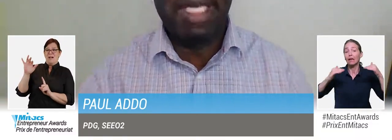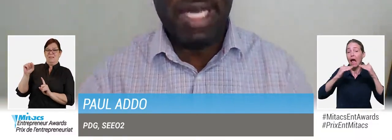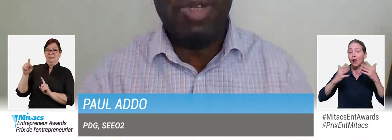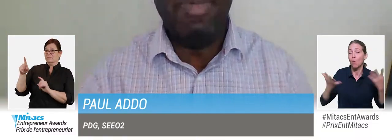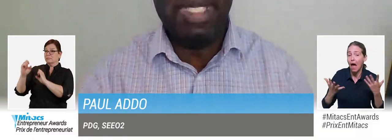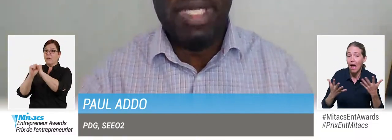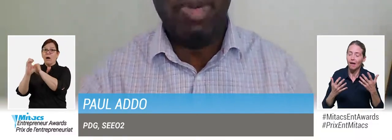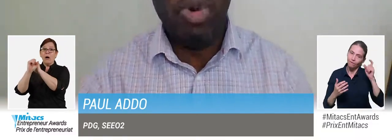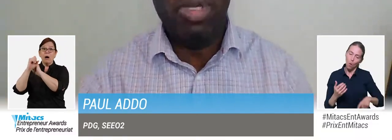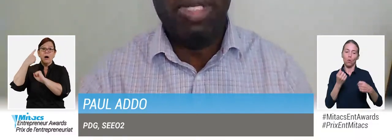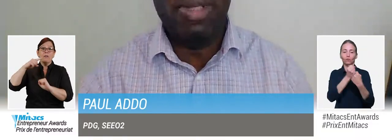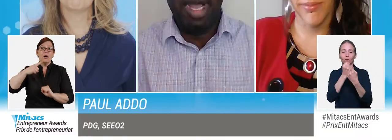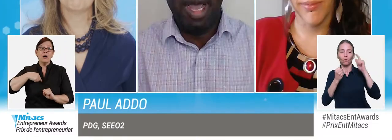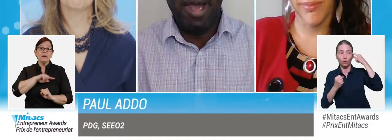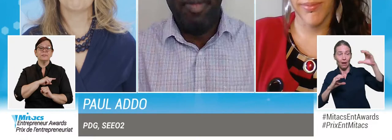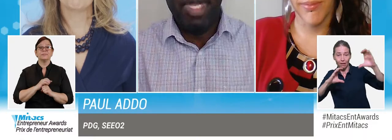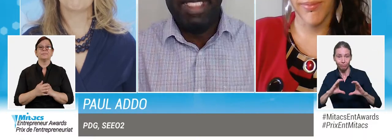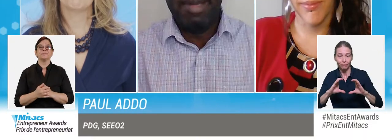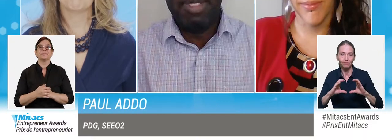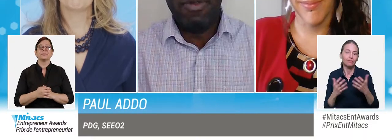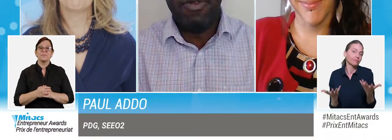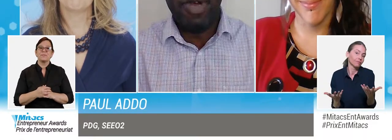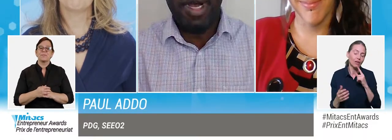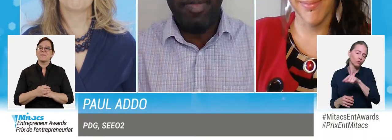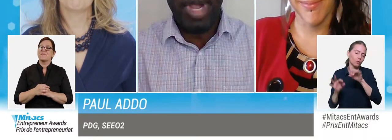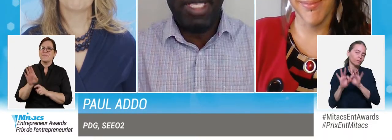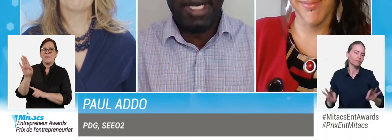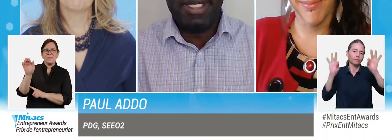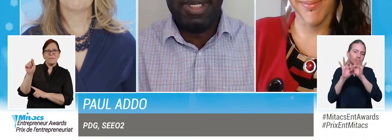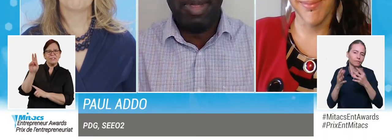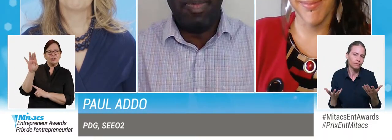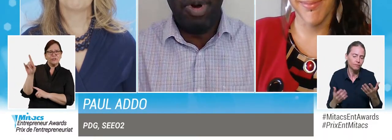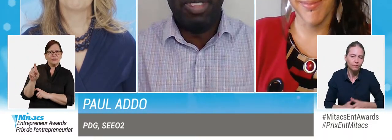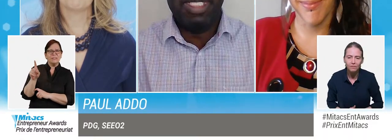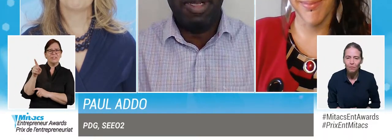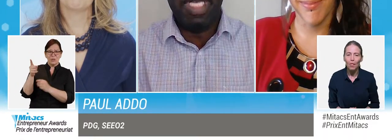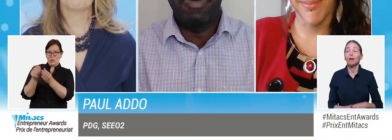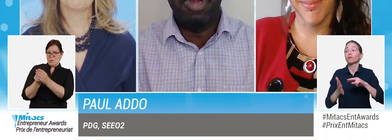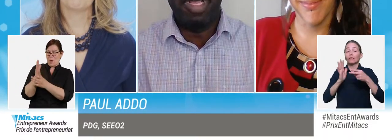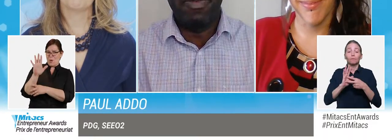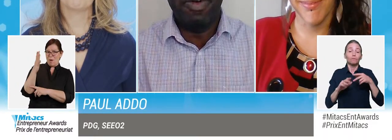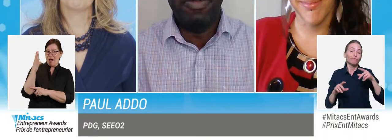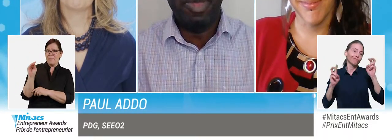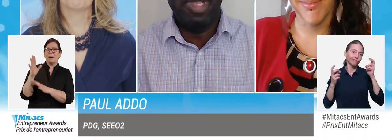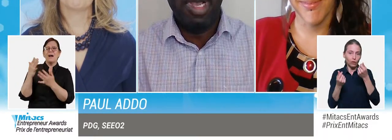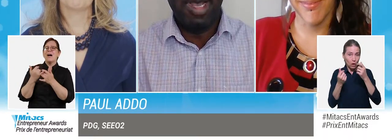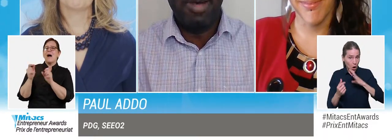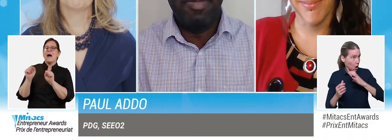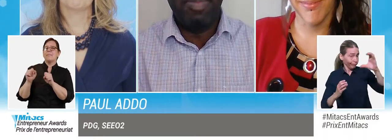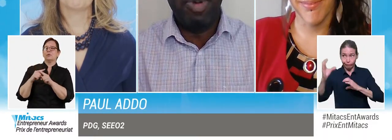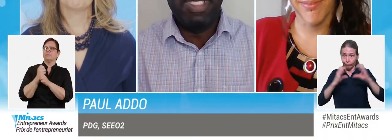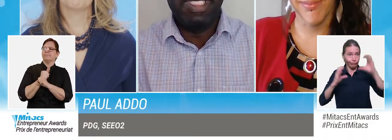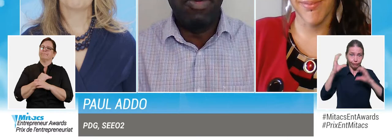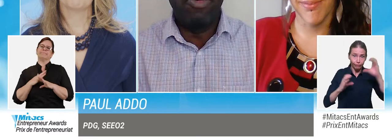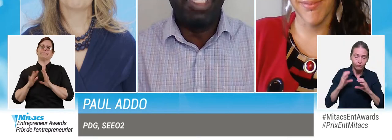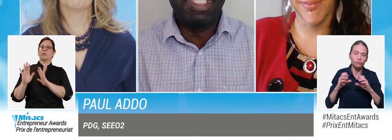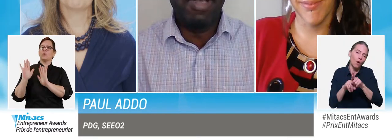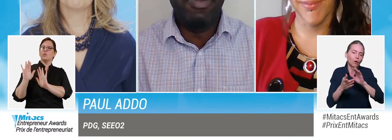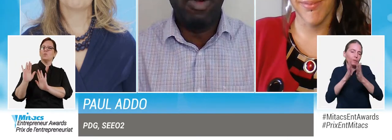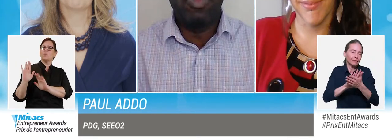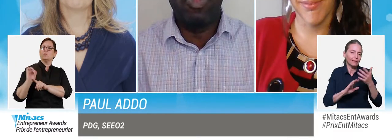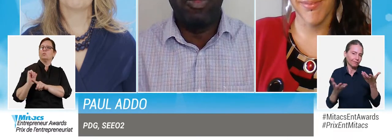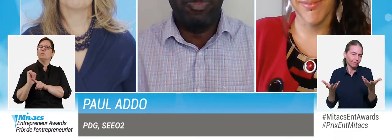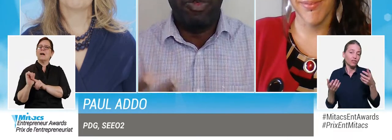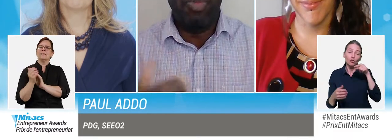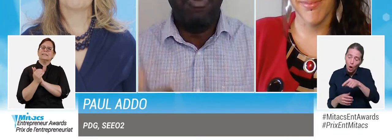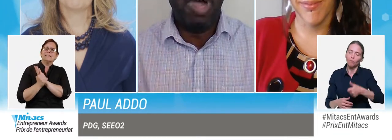have the right industrial partners on board. In terms of Mitacs support, you know, it has been very helpful. The publicity we